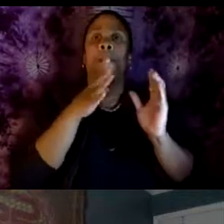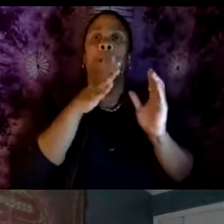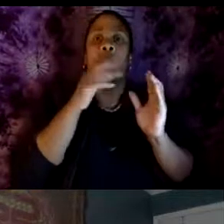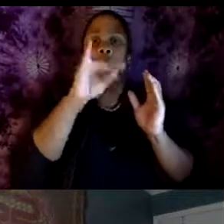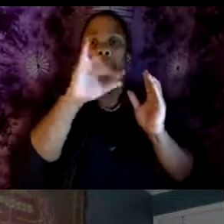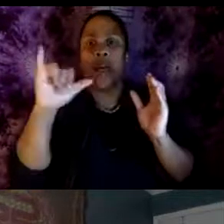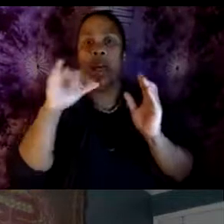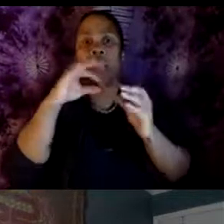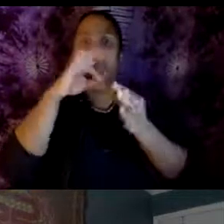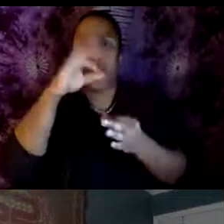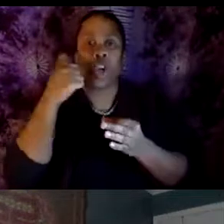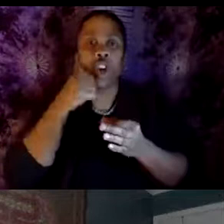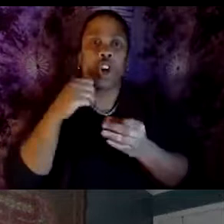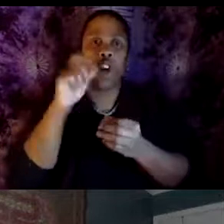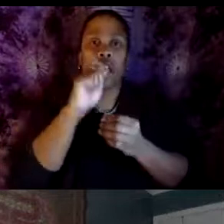mamasallyspiritgirl@gmail.com.